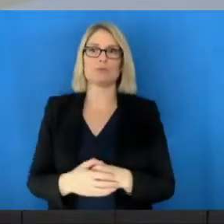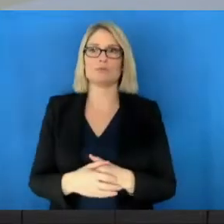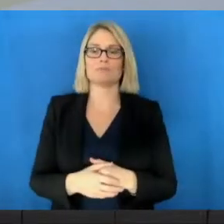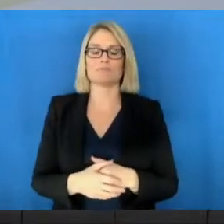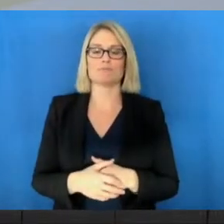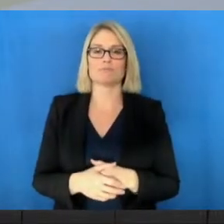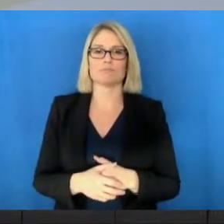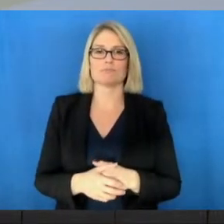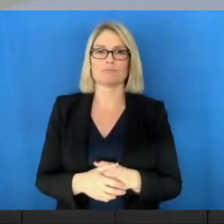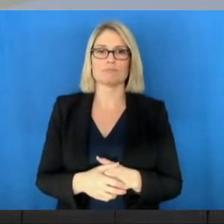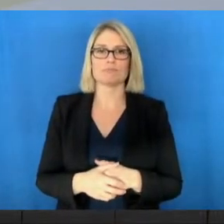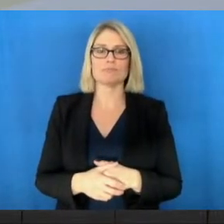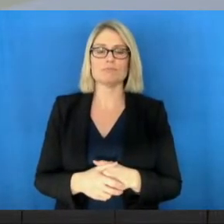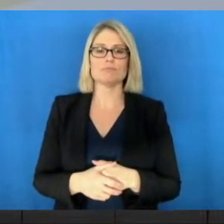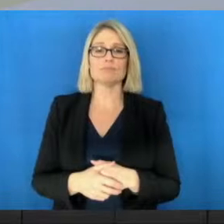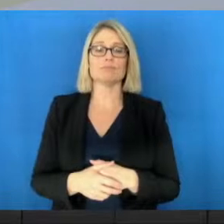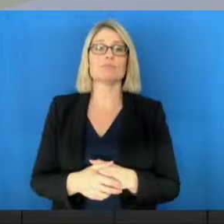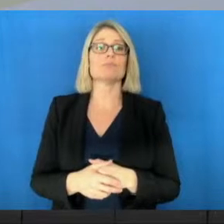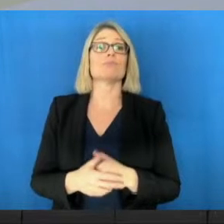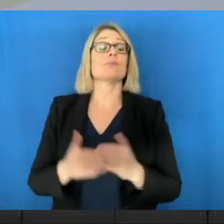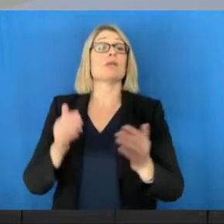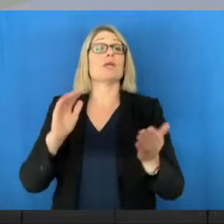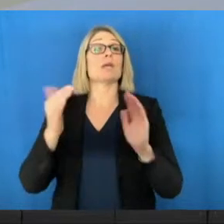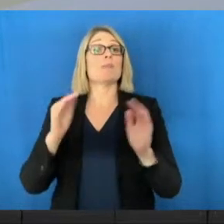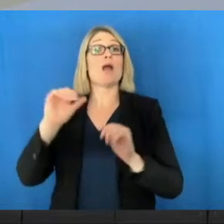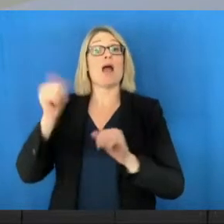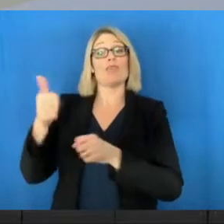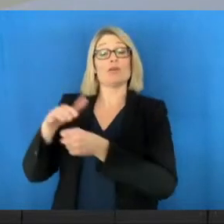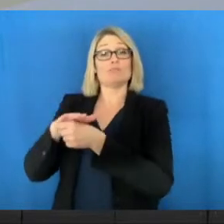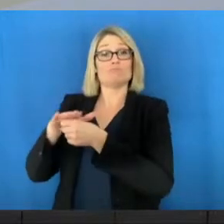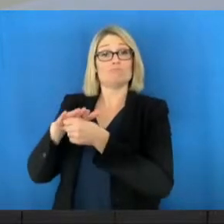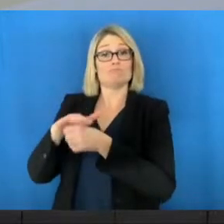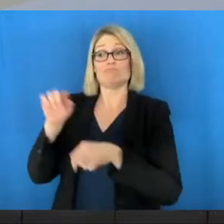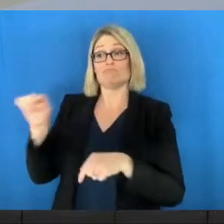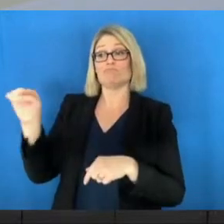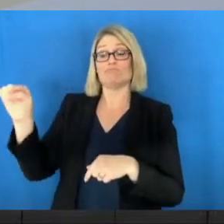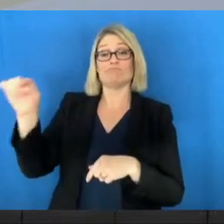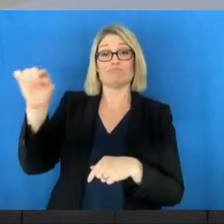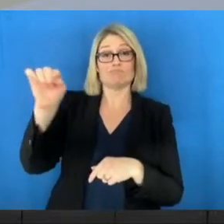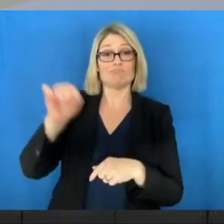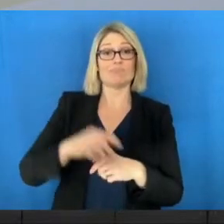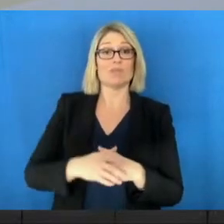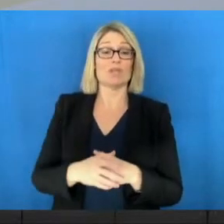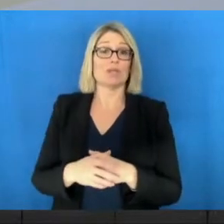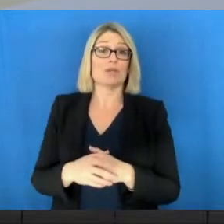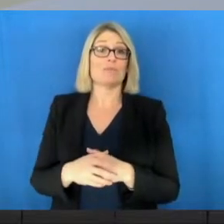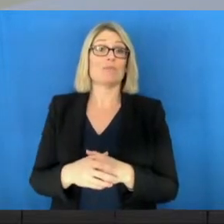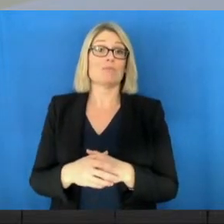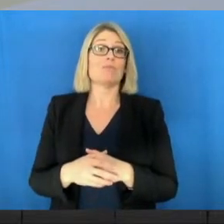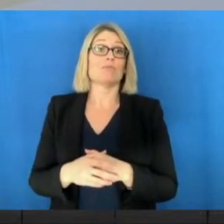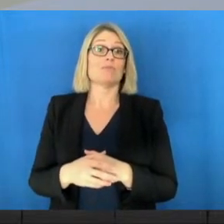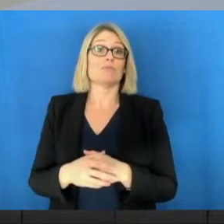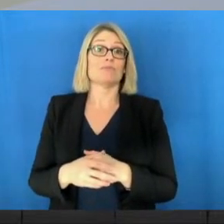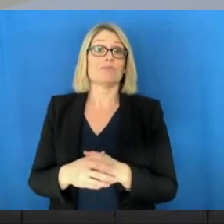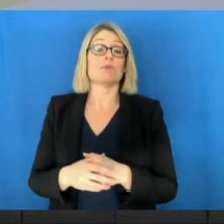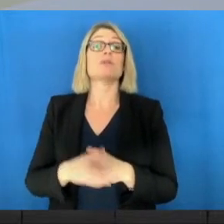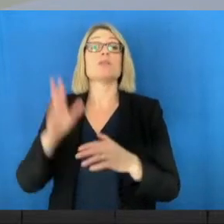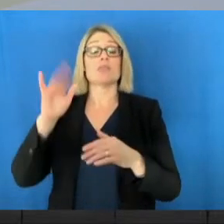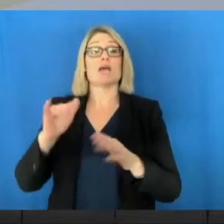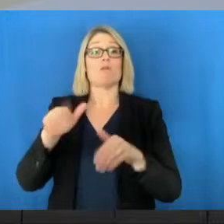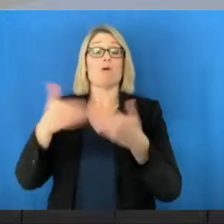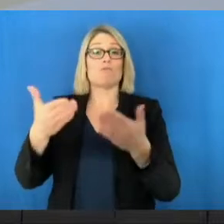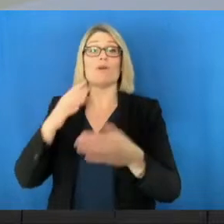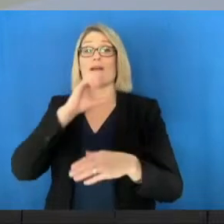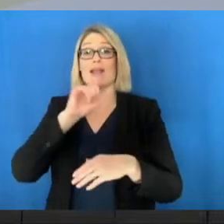are, compared to a number of other jurisdictions, probably offering vaccine to those 80 years of age and